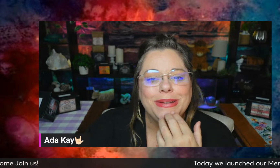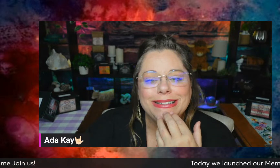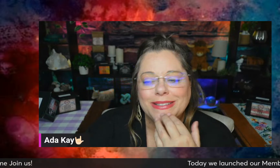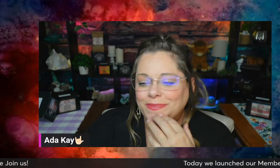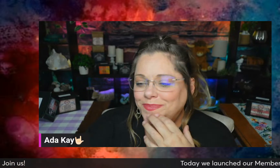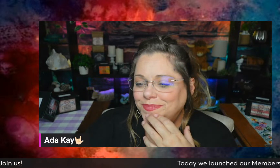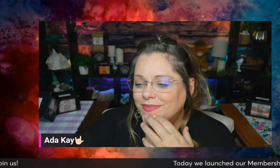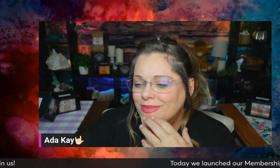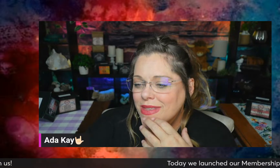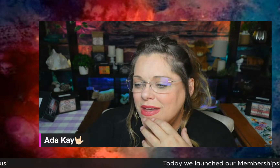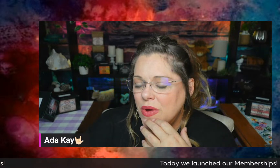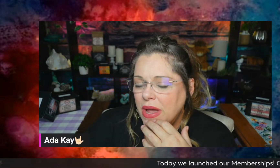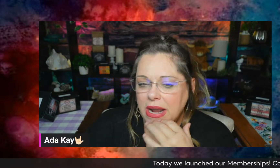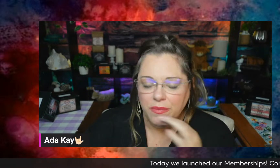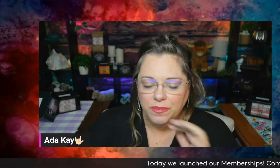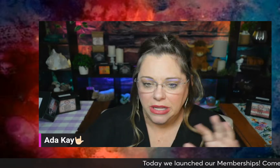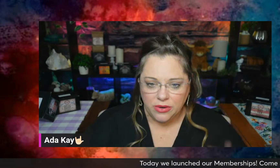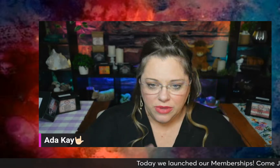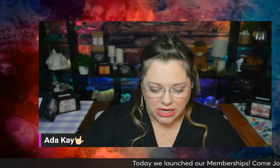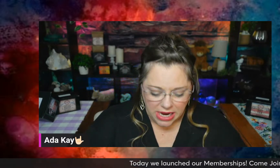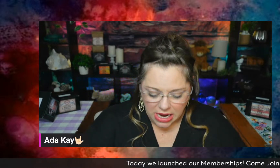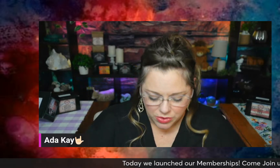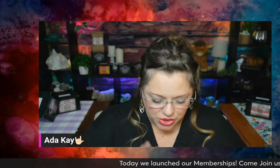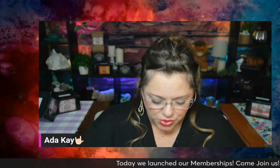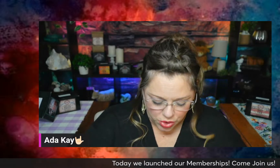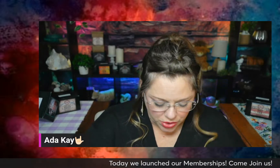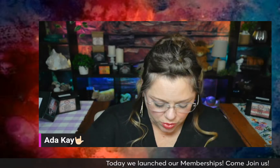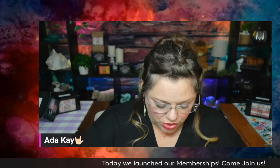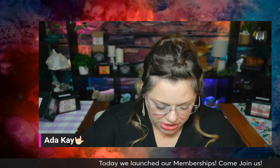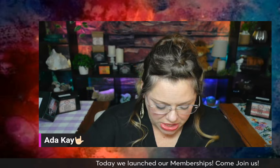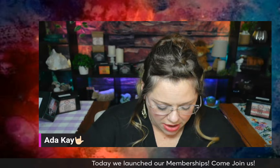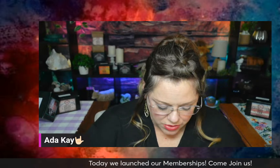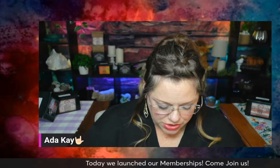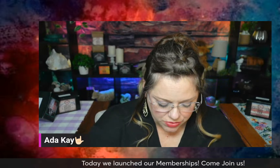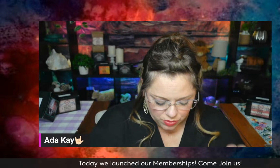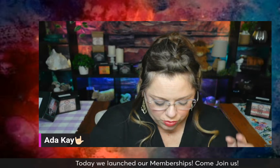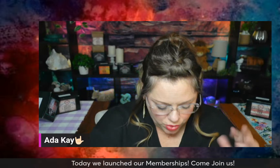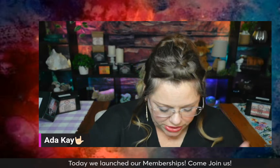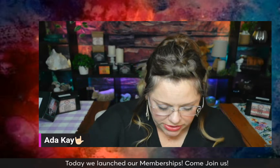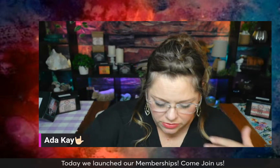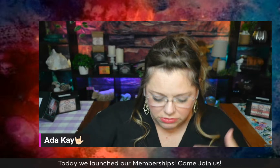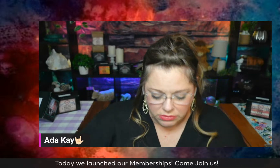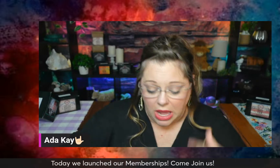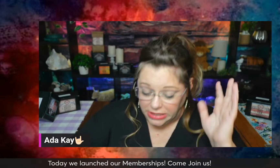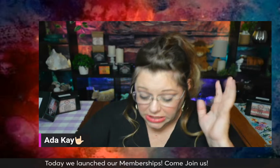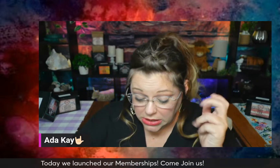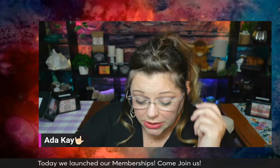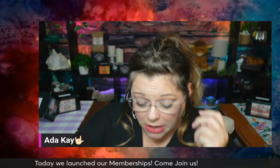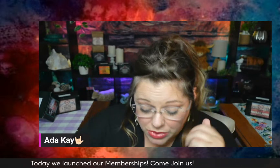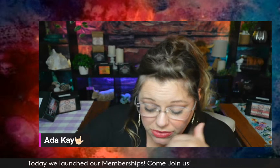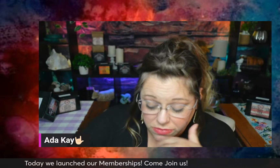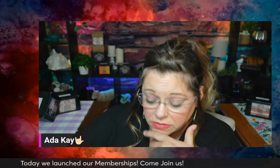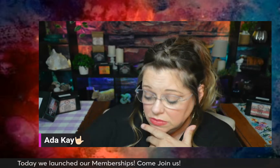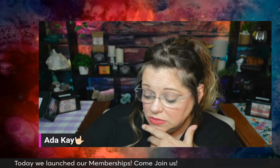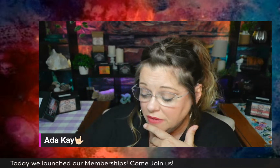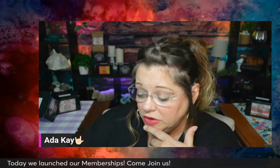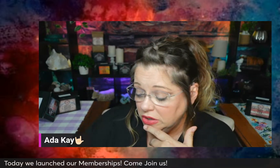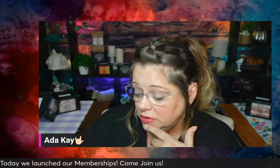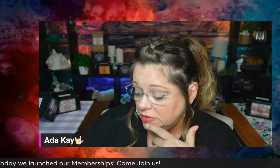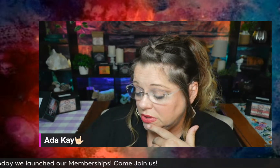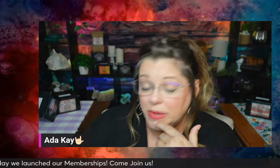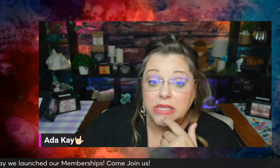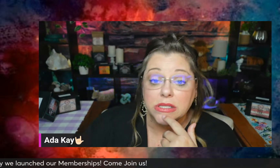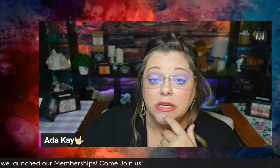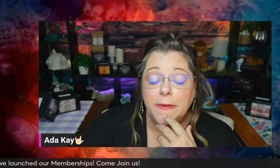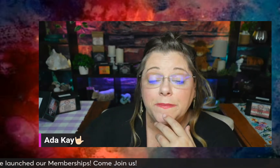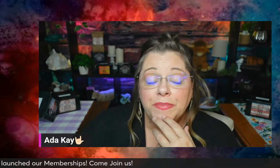kratom gummies. And later that day, I was just working. I was really, I needed it. I was not